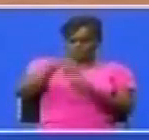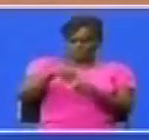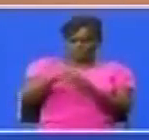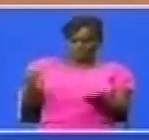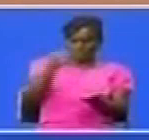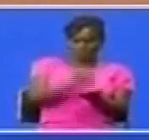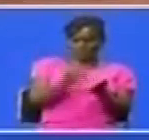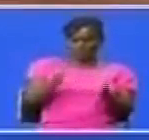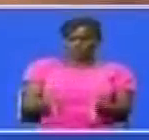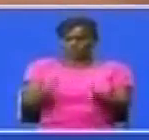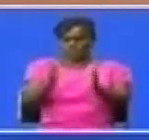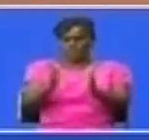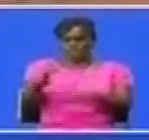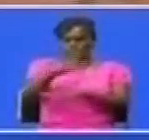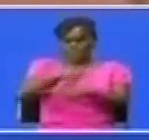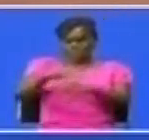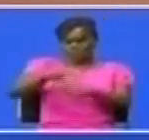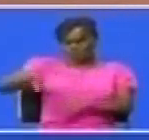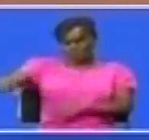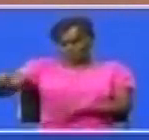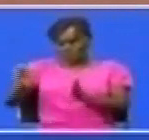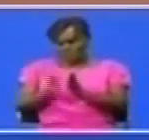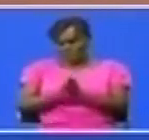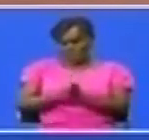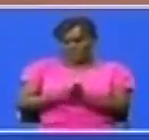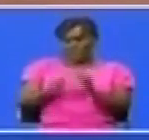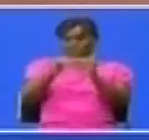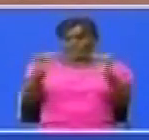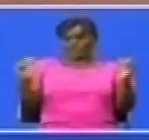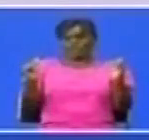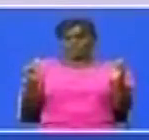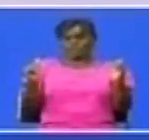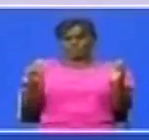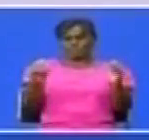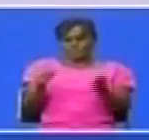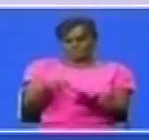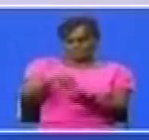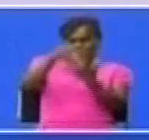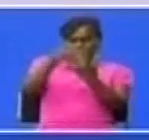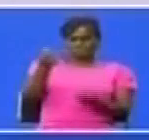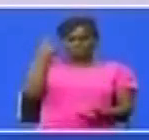adaptation measures at national, county, and farm level, especially in tea-growing regions,